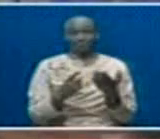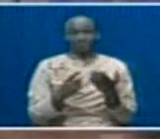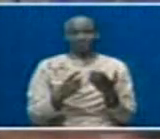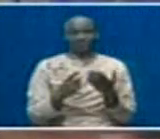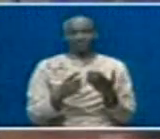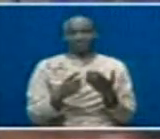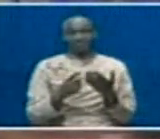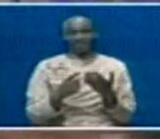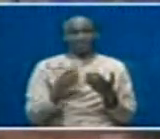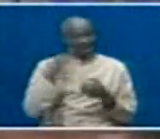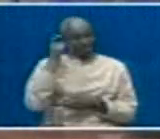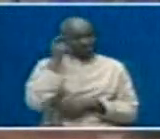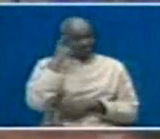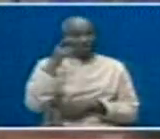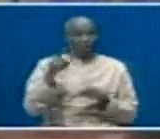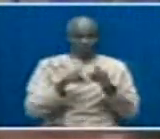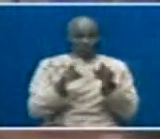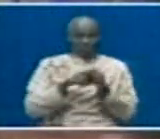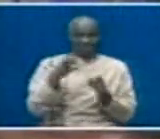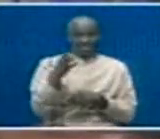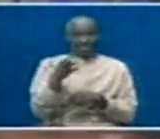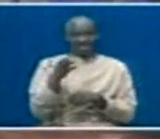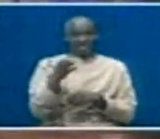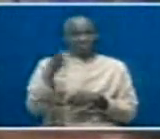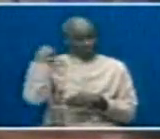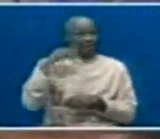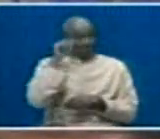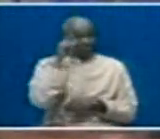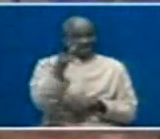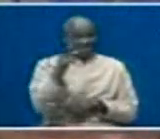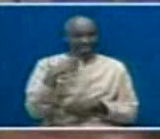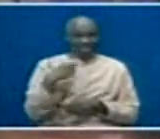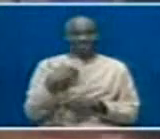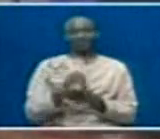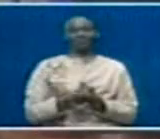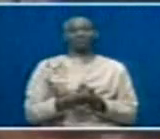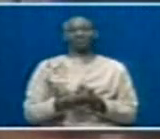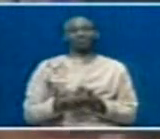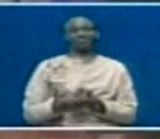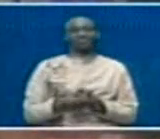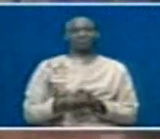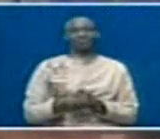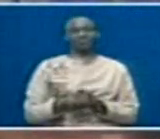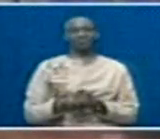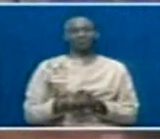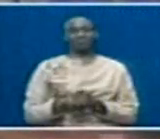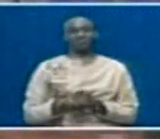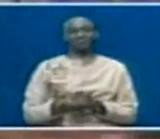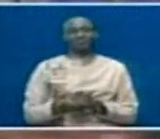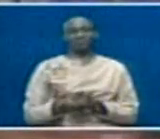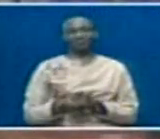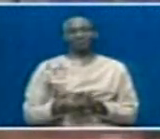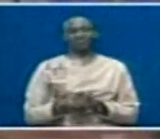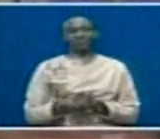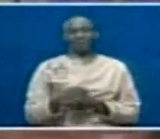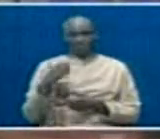that I remember I was also involved with that. We were in Mombasa at Sauti Mvita. Mm-hmm. It was that at Sauti Mvita. And, you